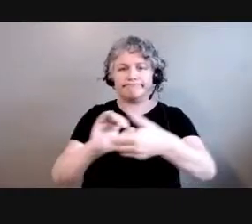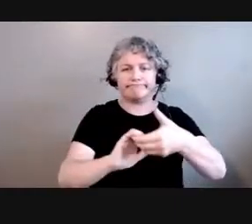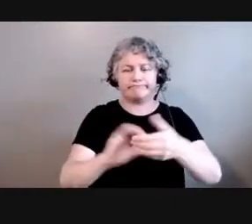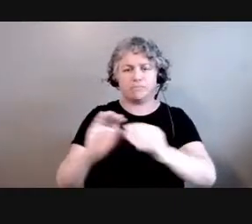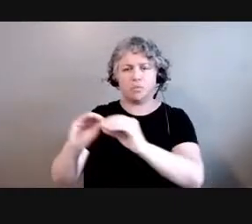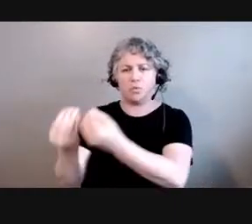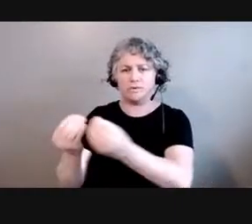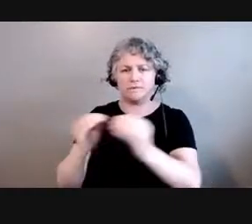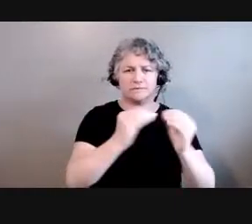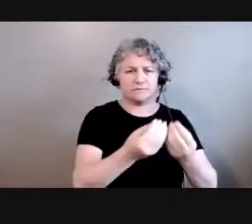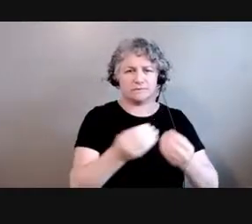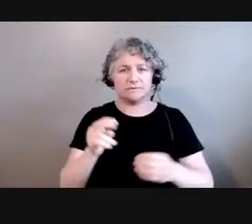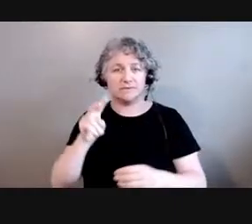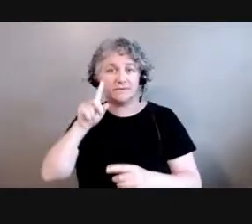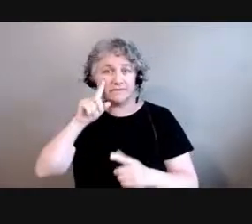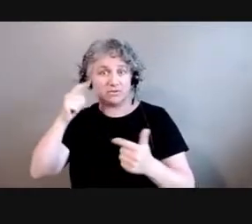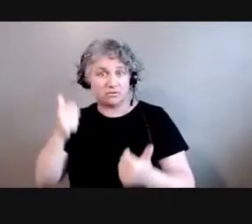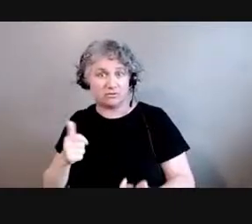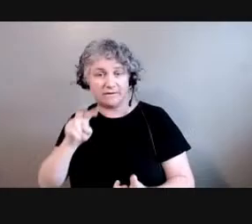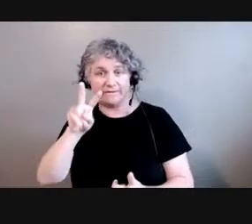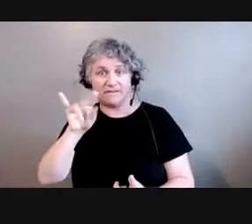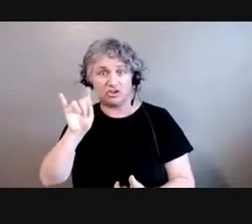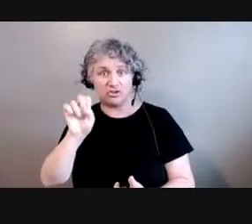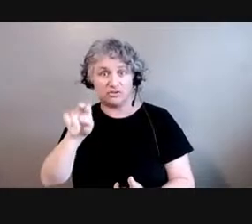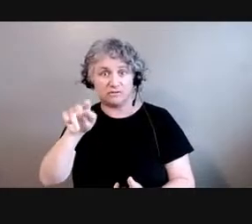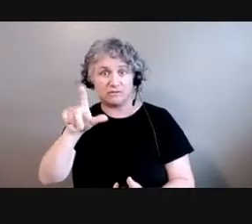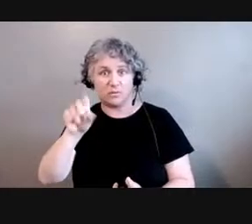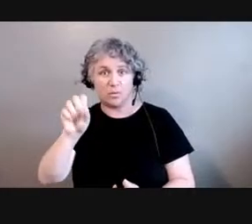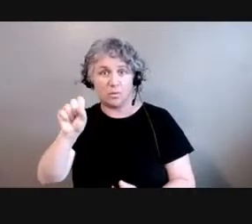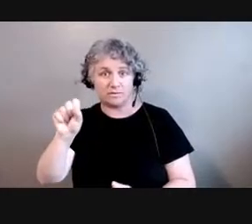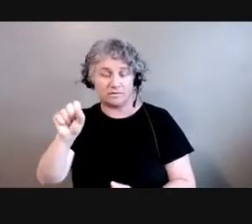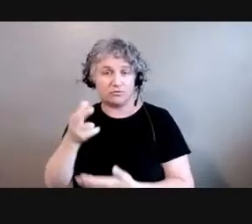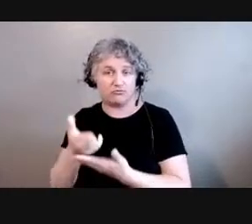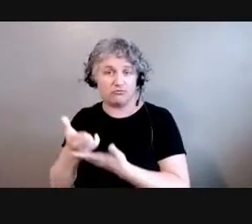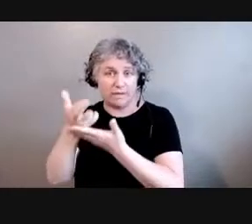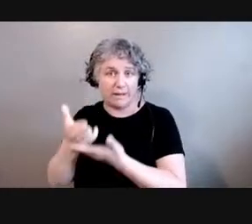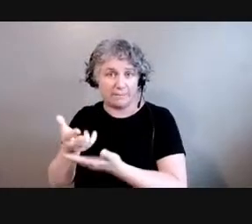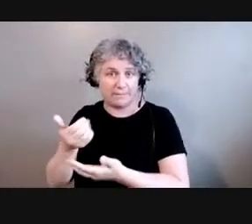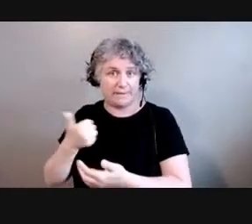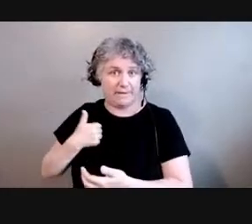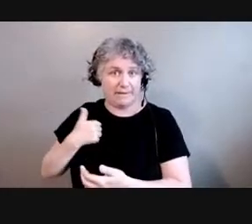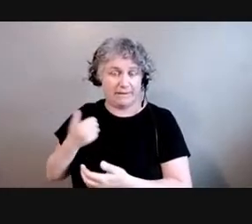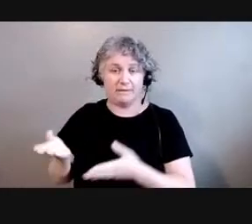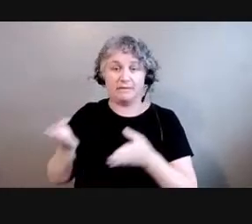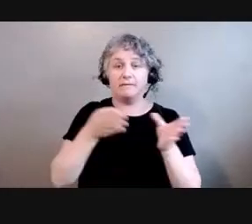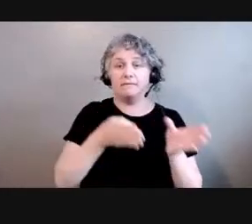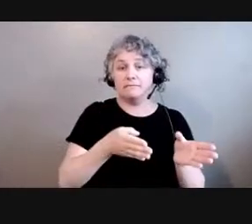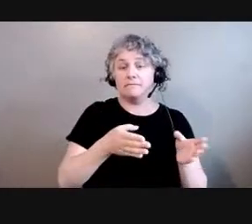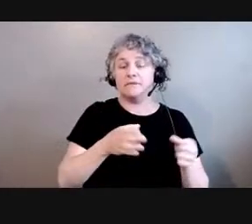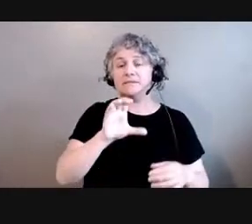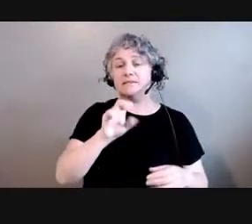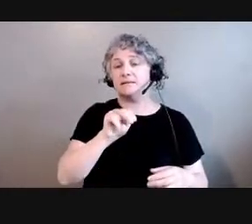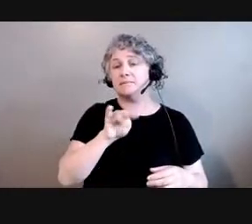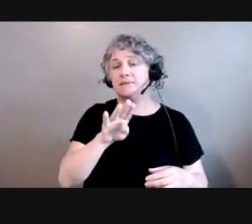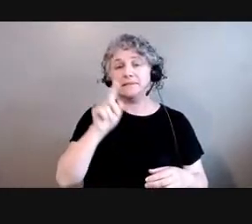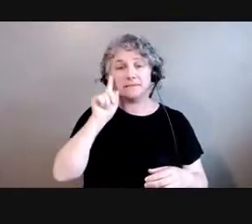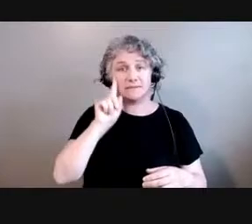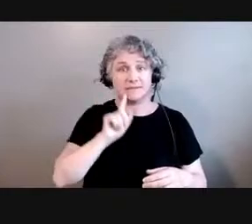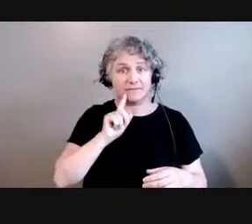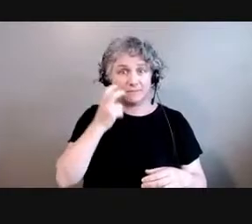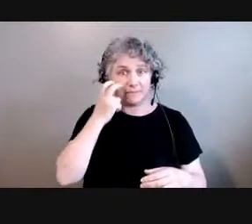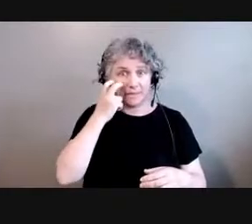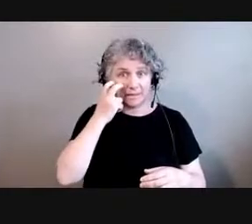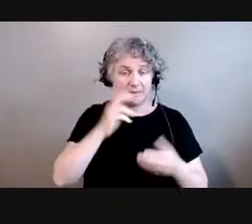organizations, Vision Loss Rehabilitation Canada and CNIB Deafblind Community